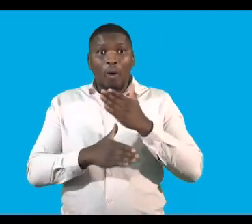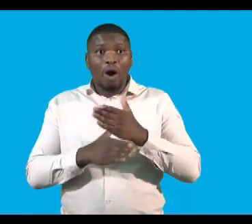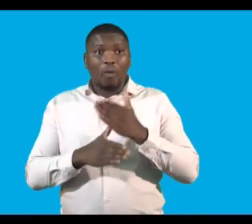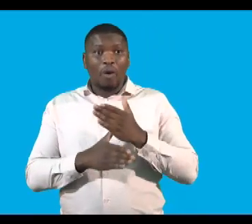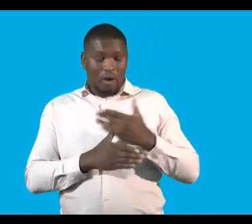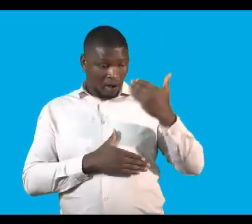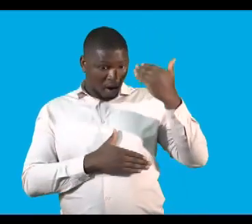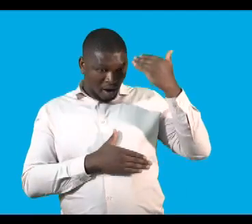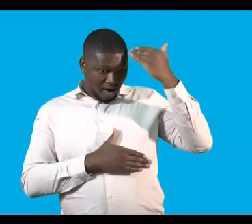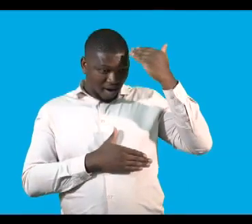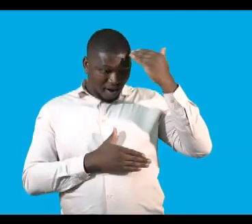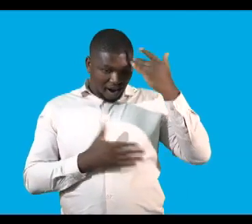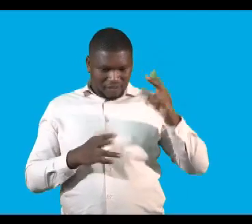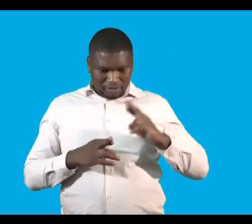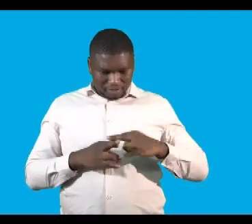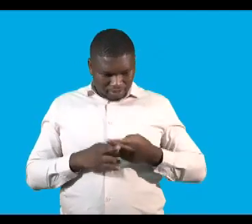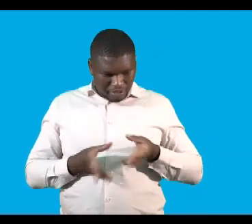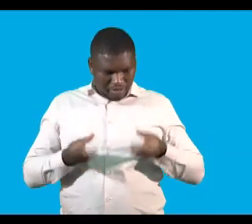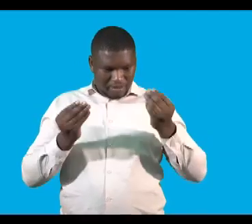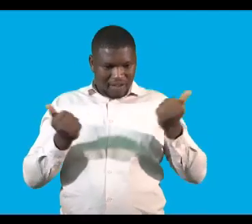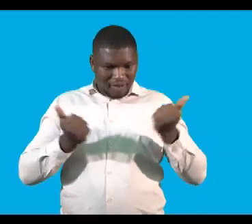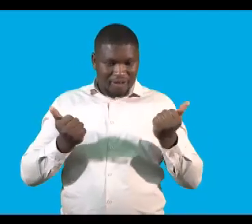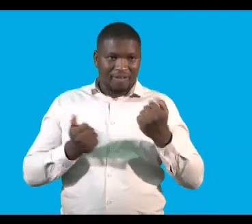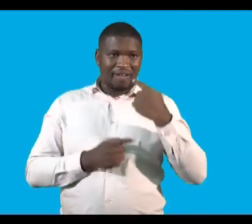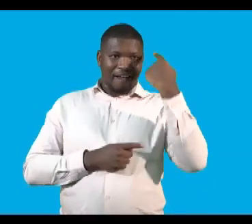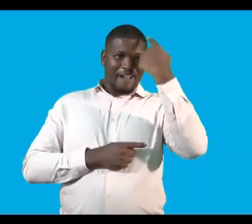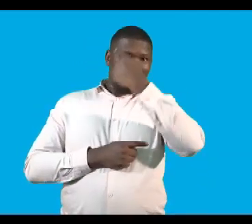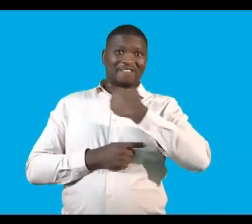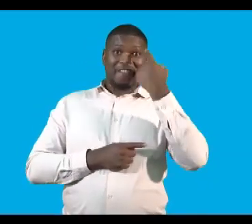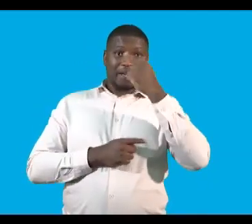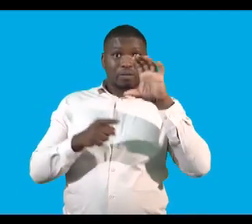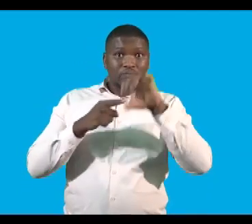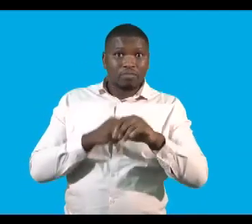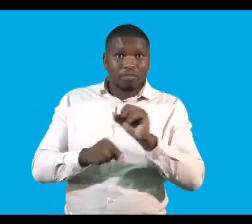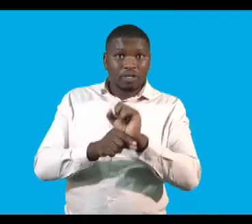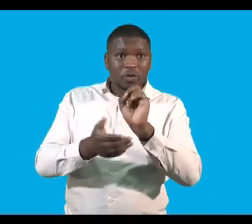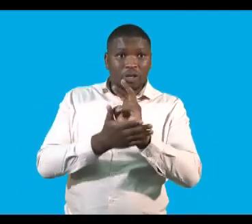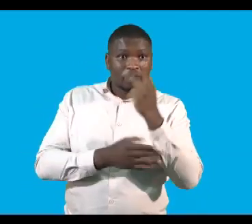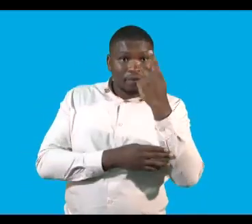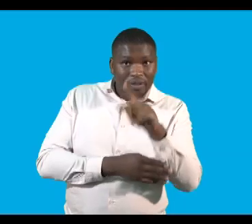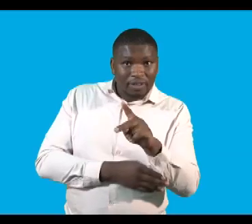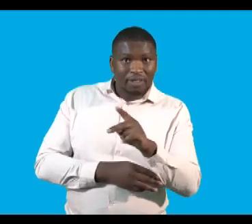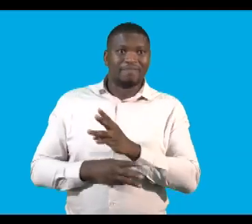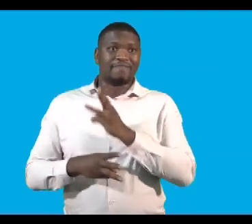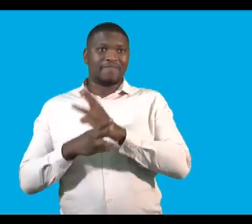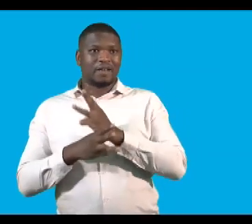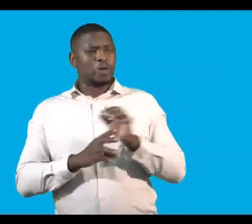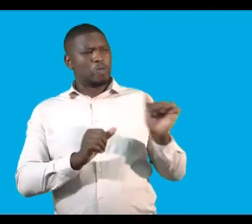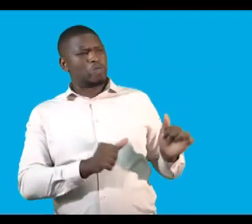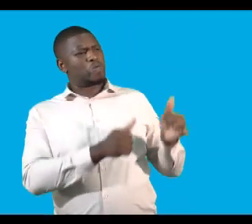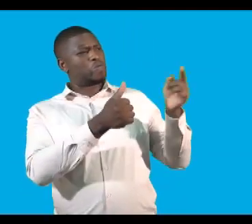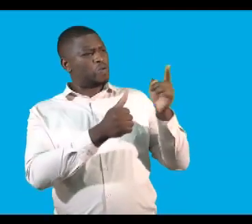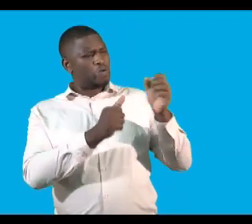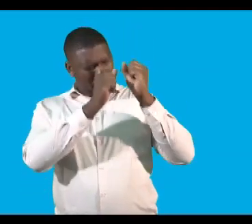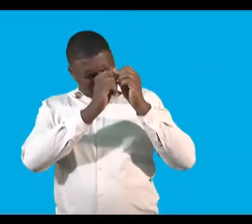I've rebooted my imagination. Look at how Thandi is depicted, grade 12. And Mother Anderson replies, good. What